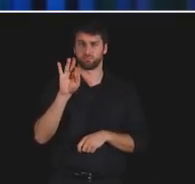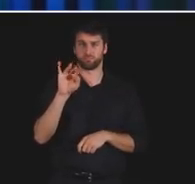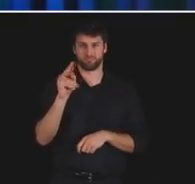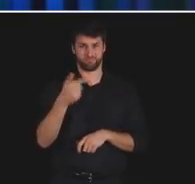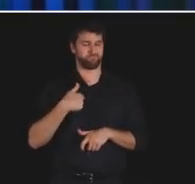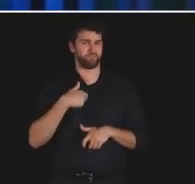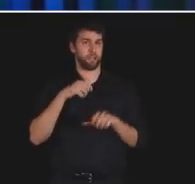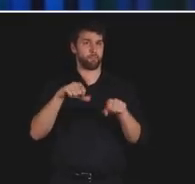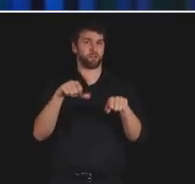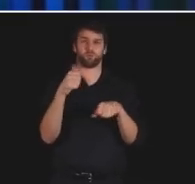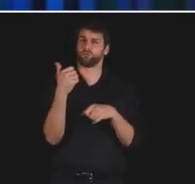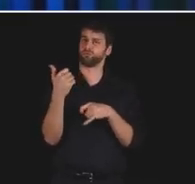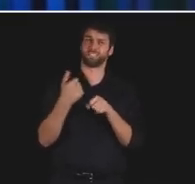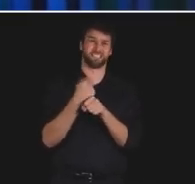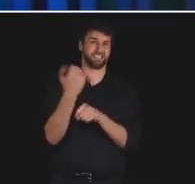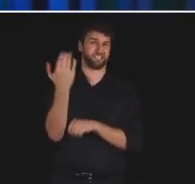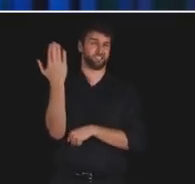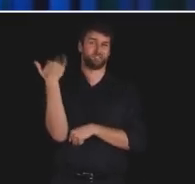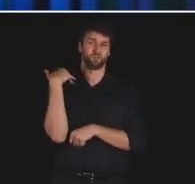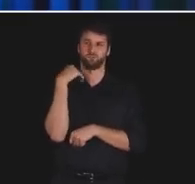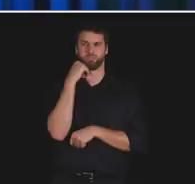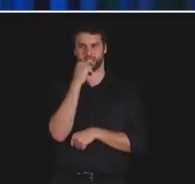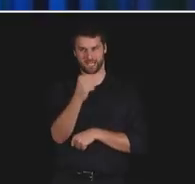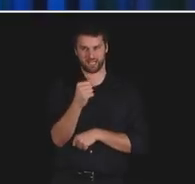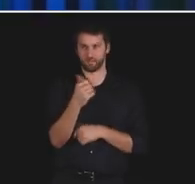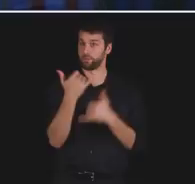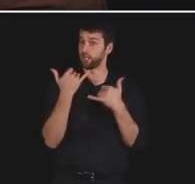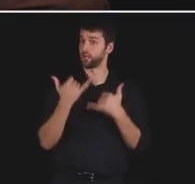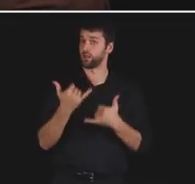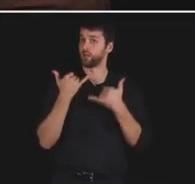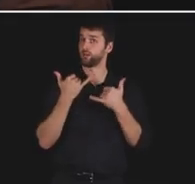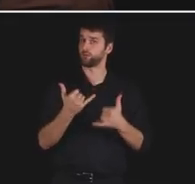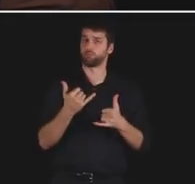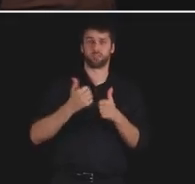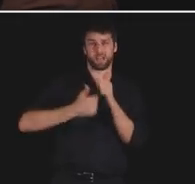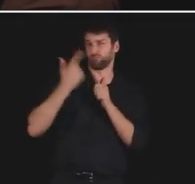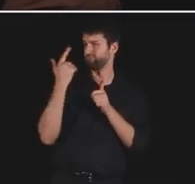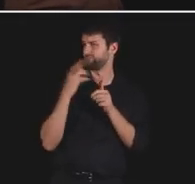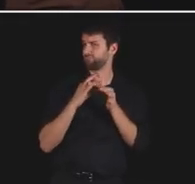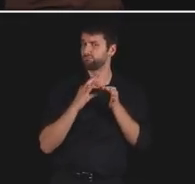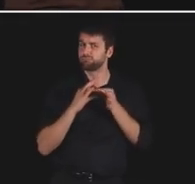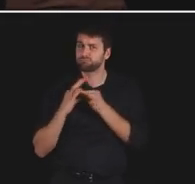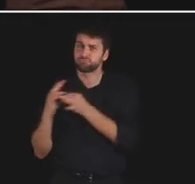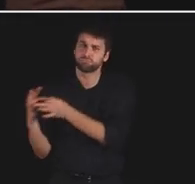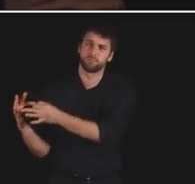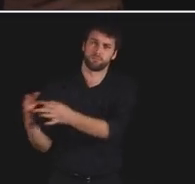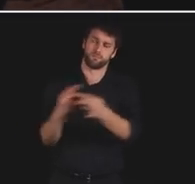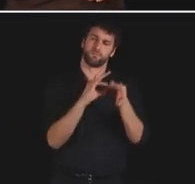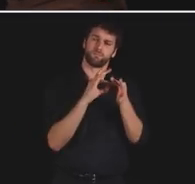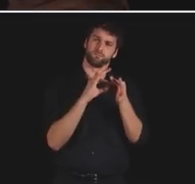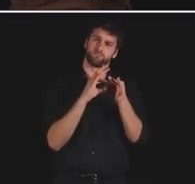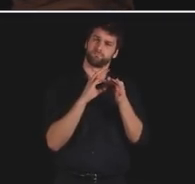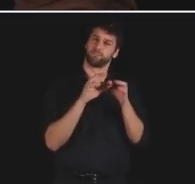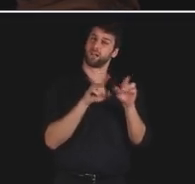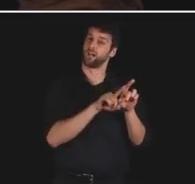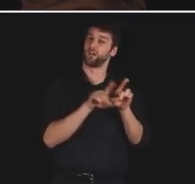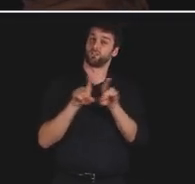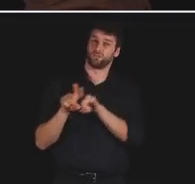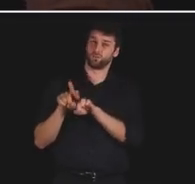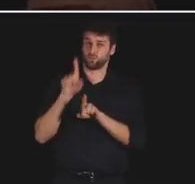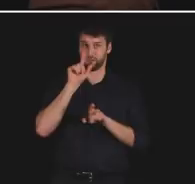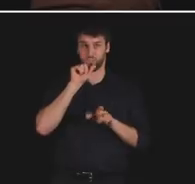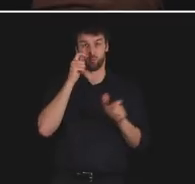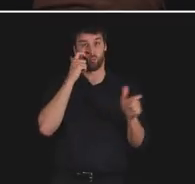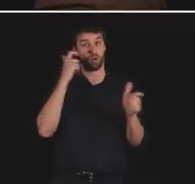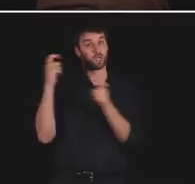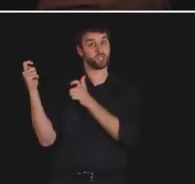way, but people are amazingly well connected these days. And bird watching, I don't want to say